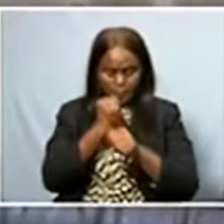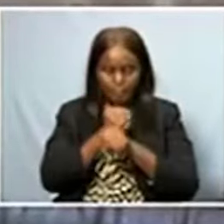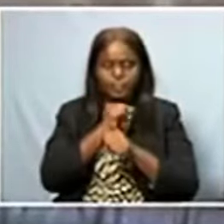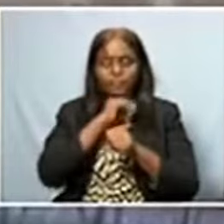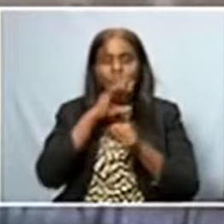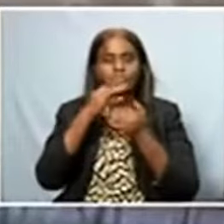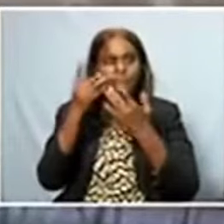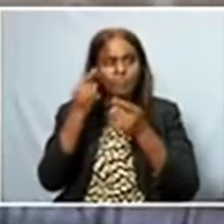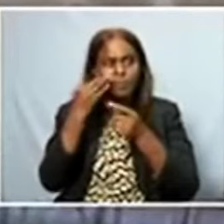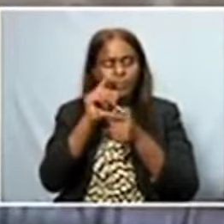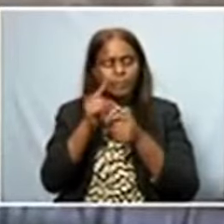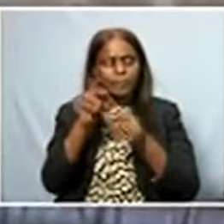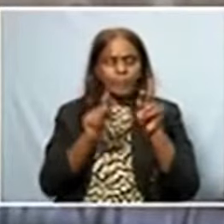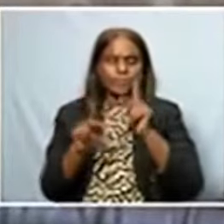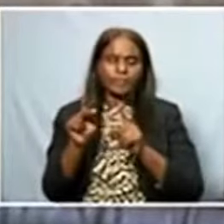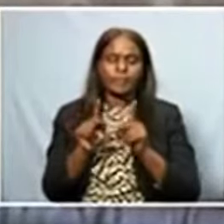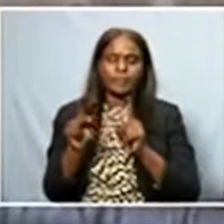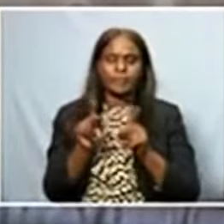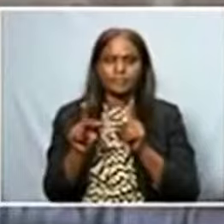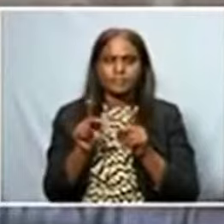expectations of the citizens.